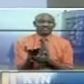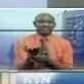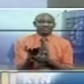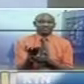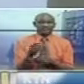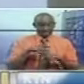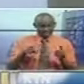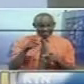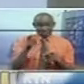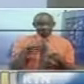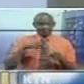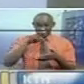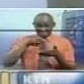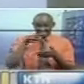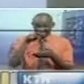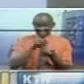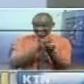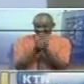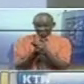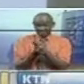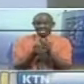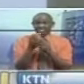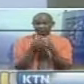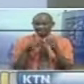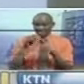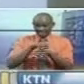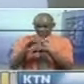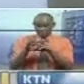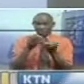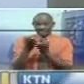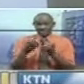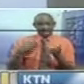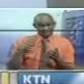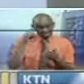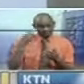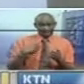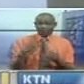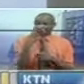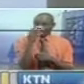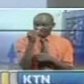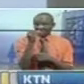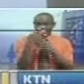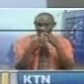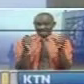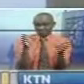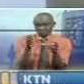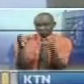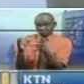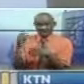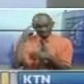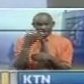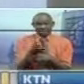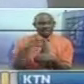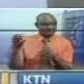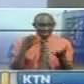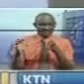But from the Regional Blood Transfusion Service, we established that at least there were some 40 units that, if the coordination